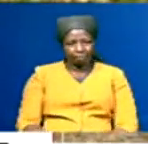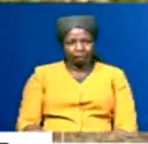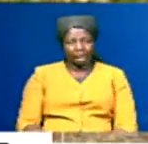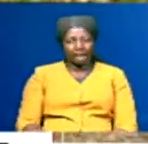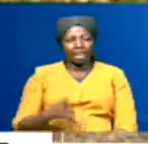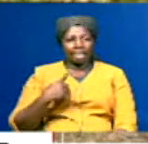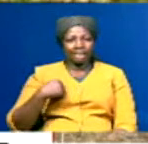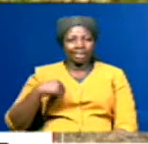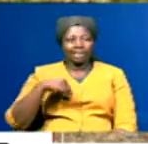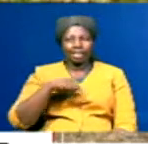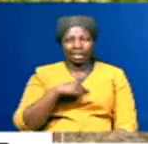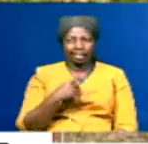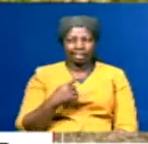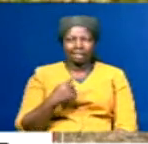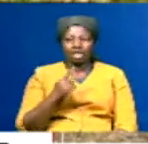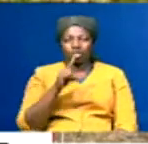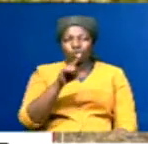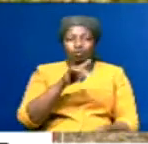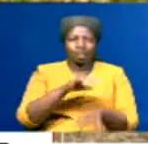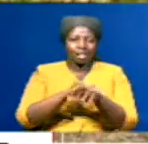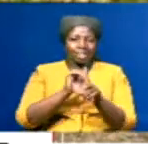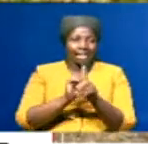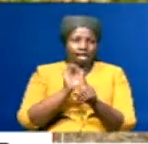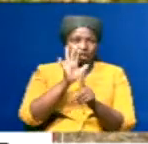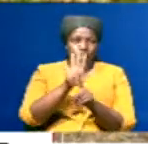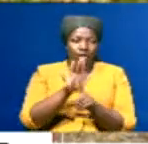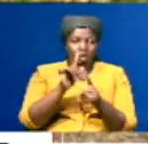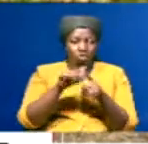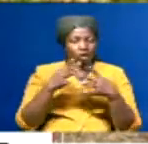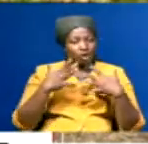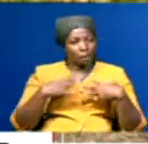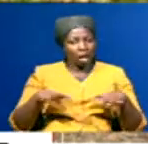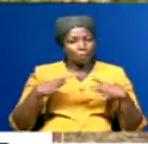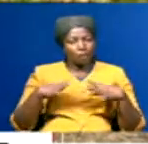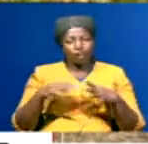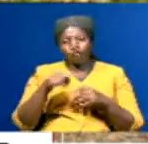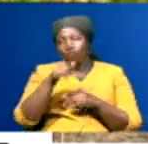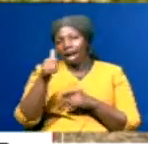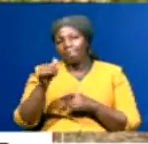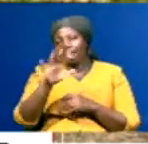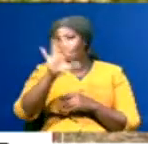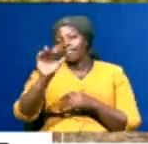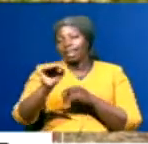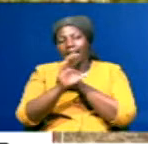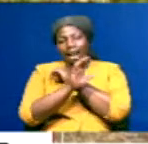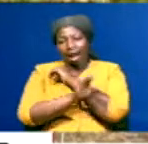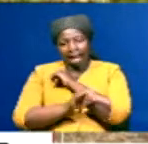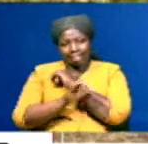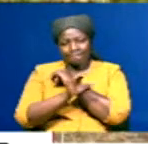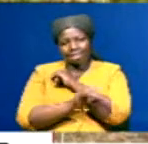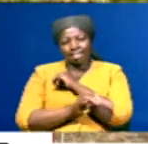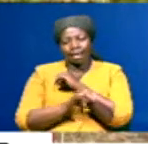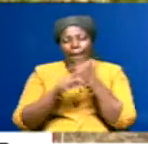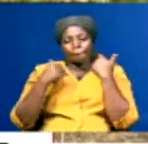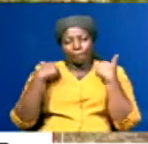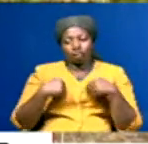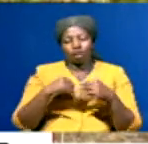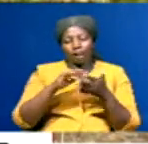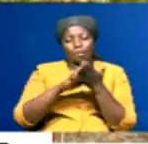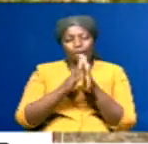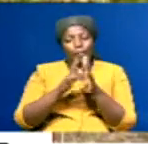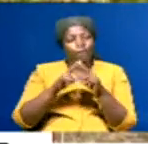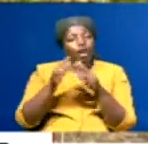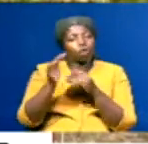you get exposure to people of other African countries. I became very close